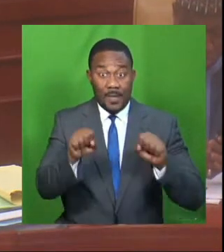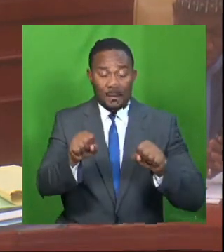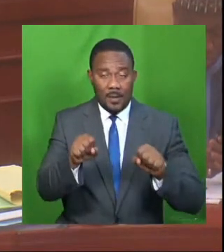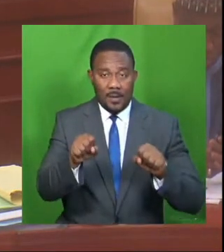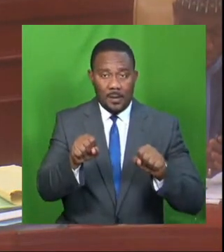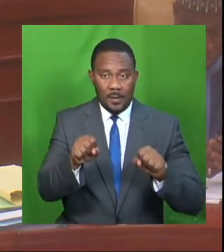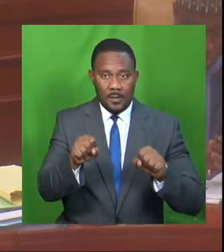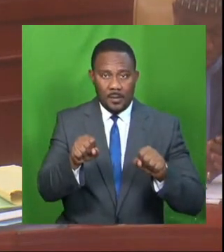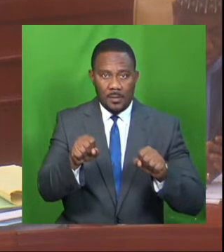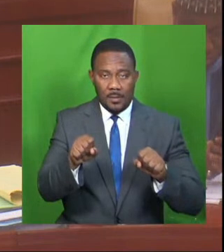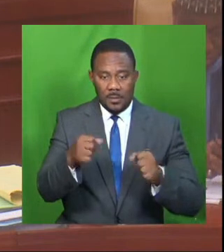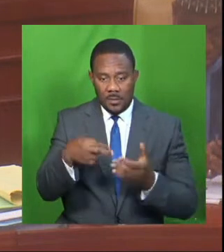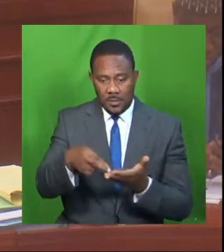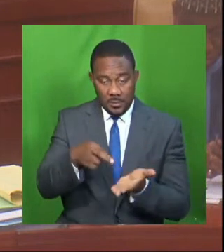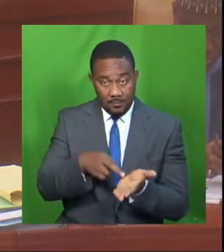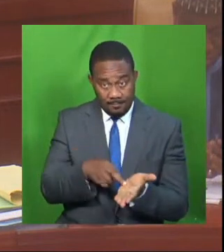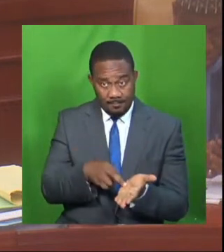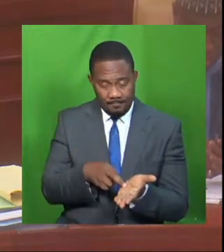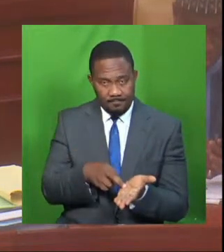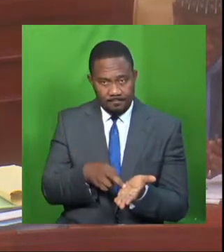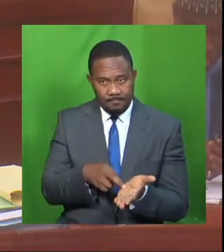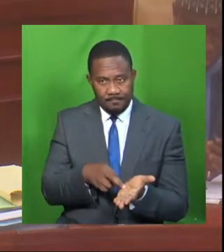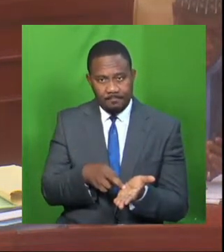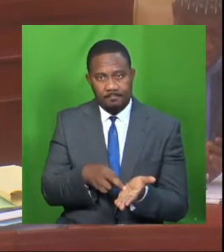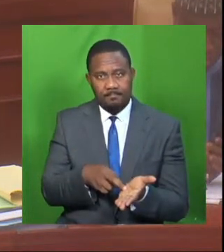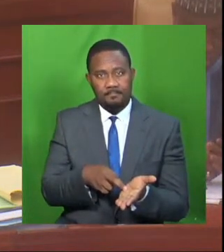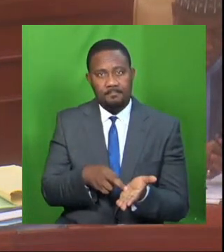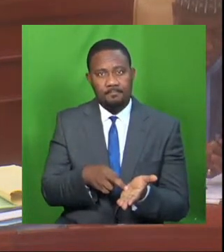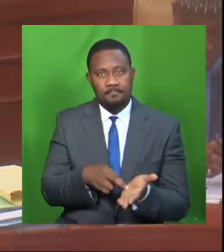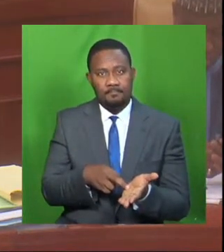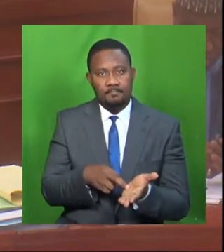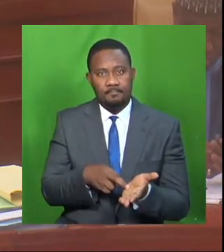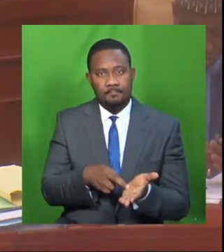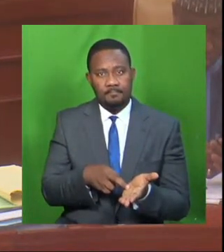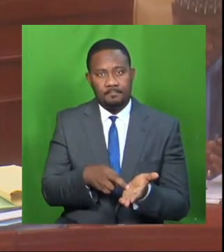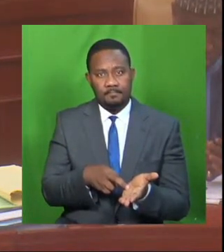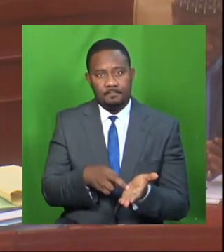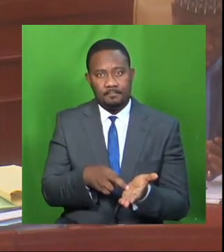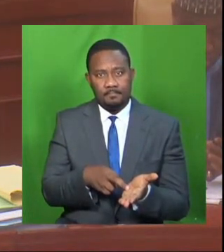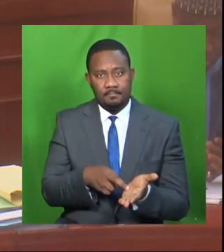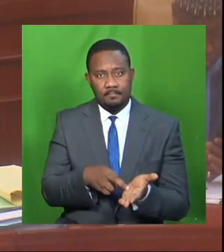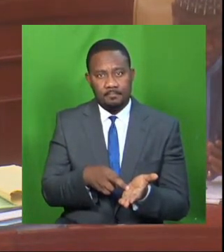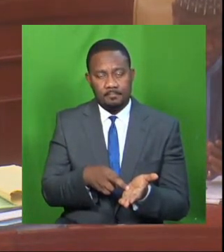Constitution and referred to the Public Accounts Committee in accordance with Order